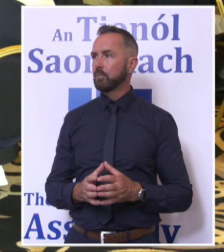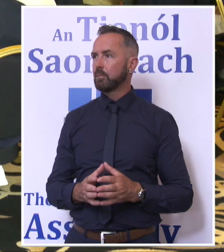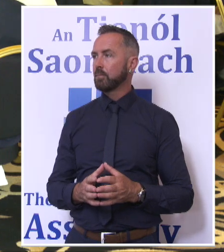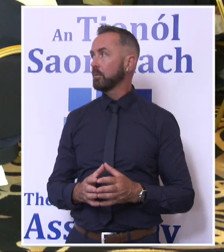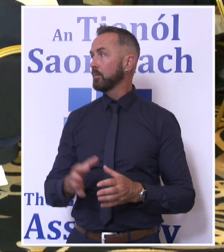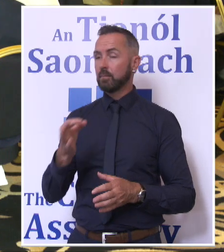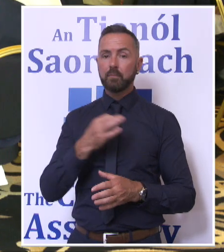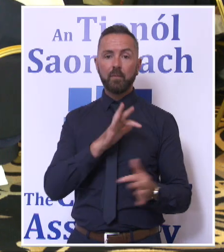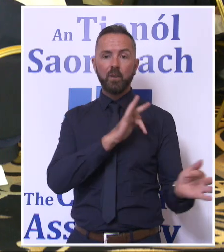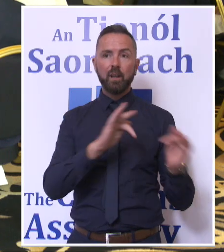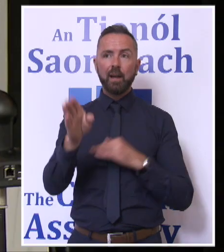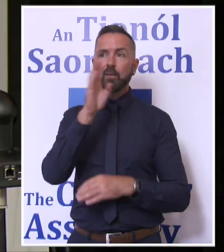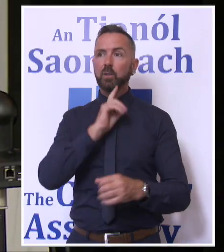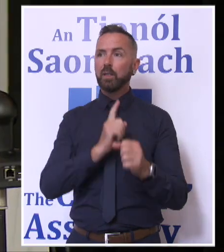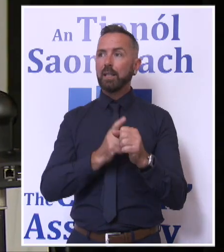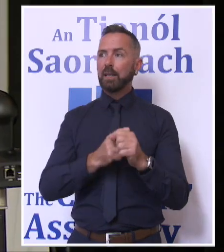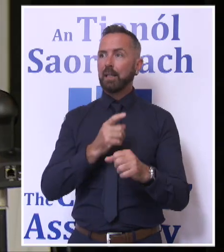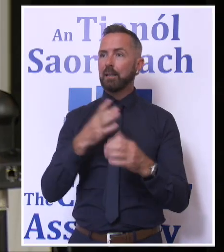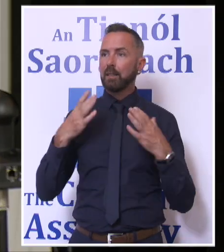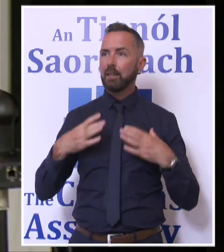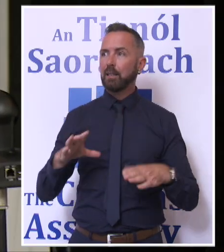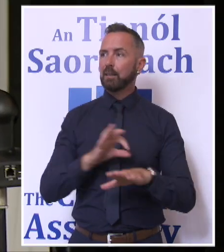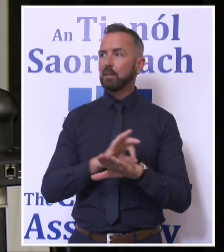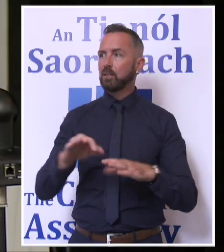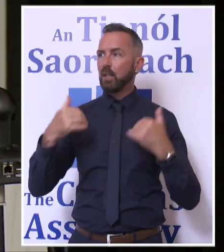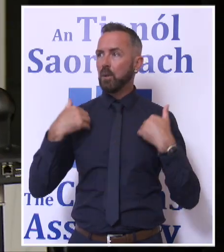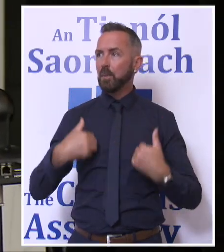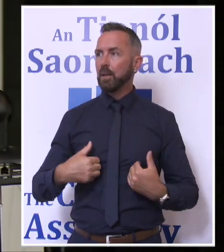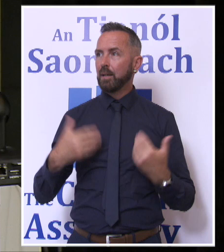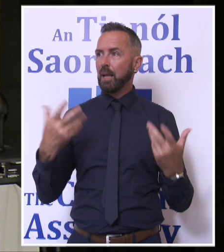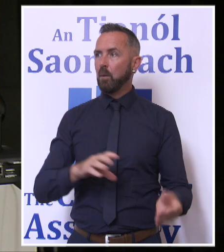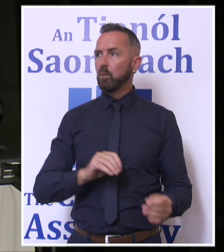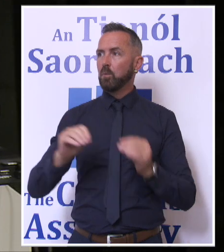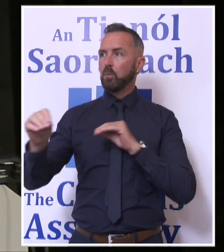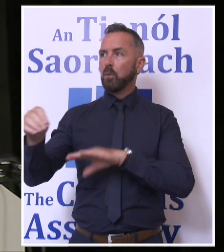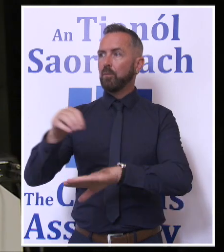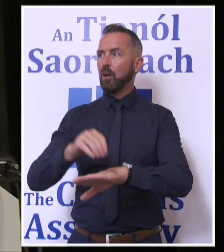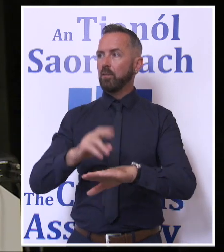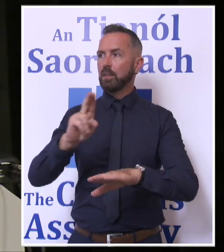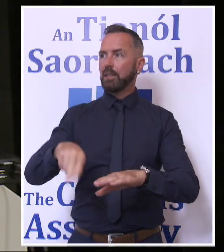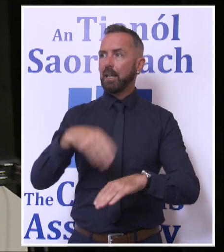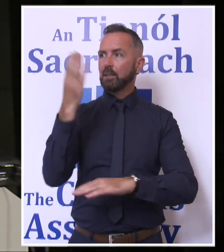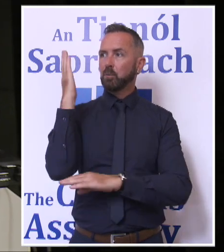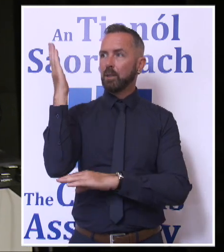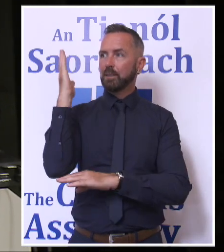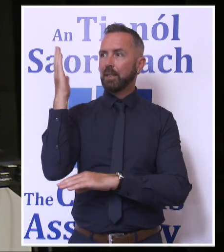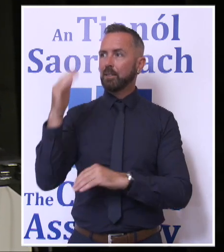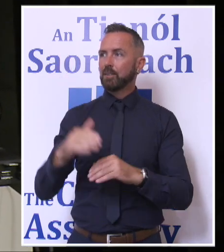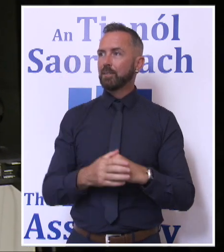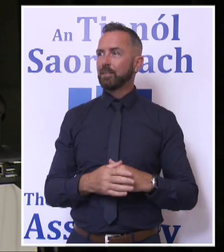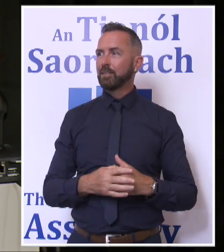So, good afternoon again, ladies and gentlemen. We're now going to go on to our next presentation